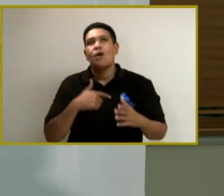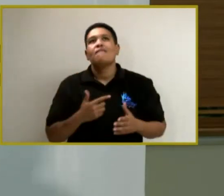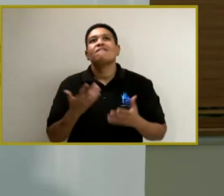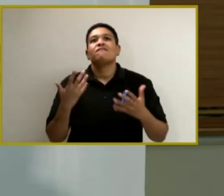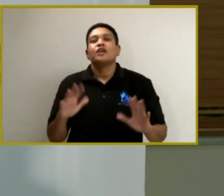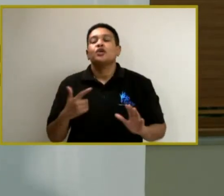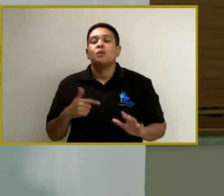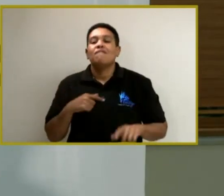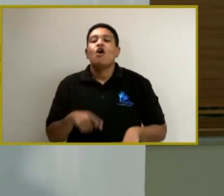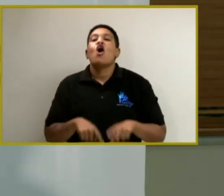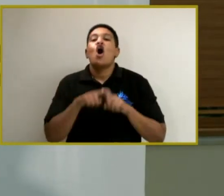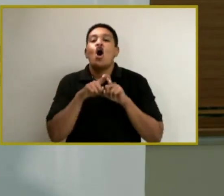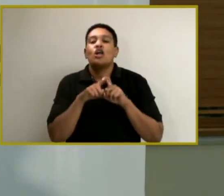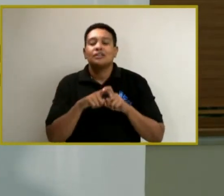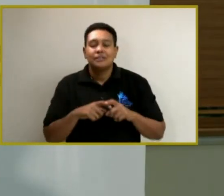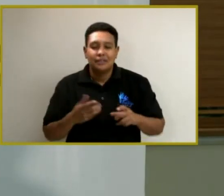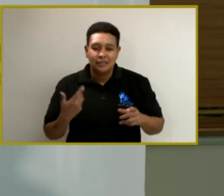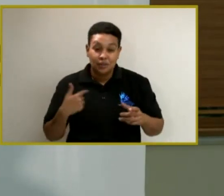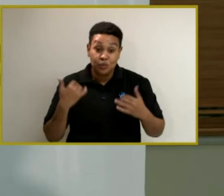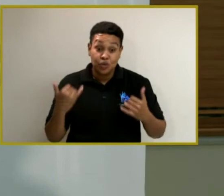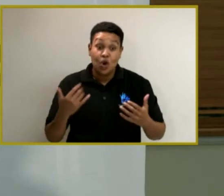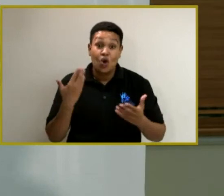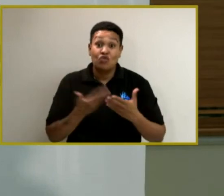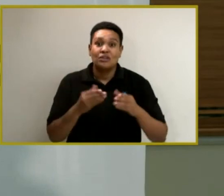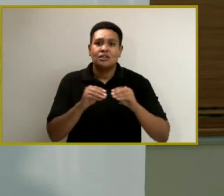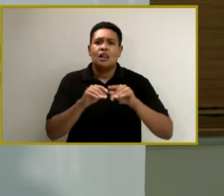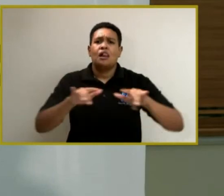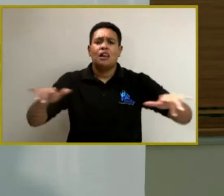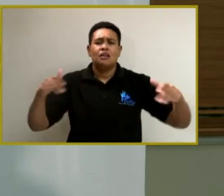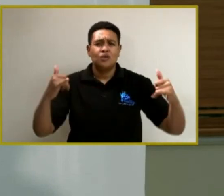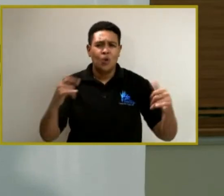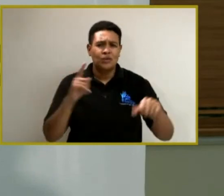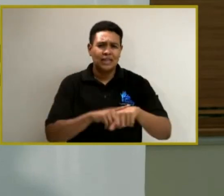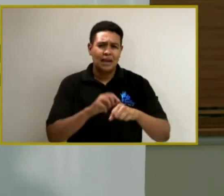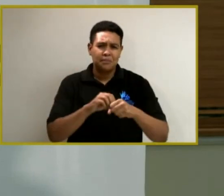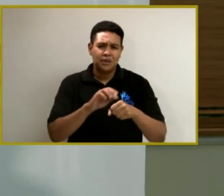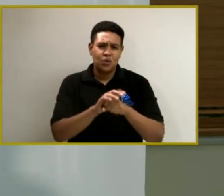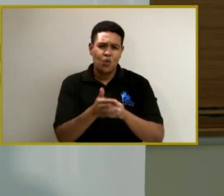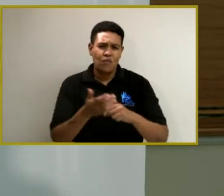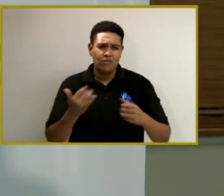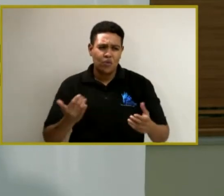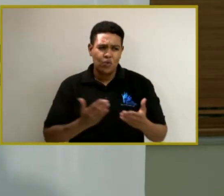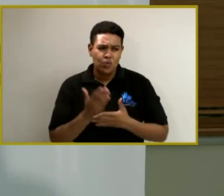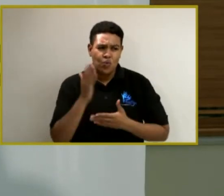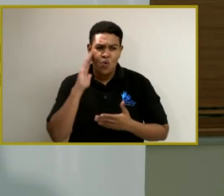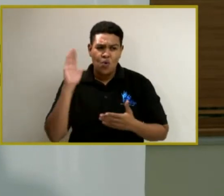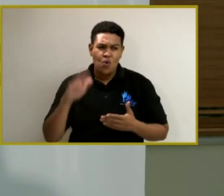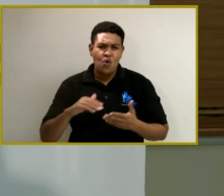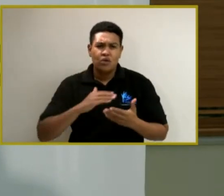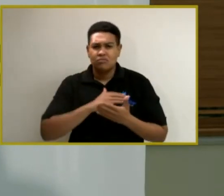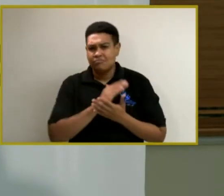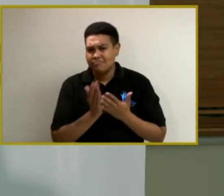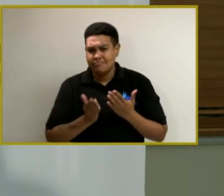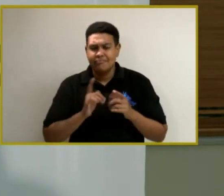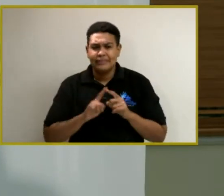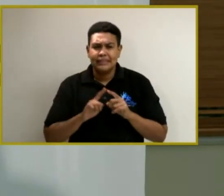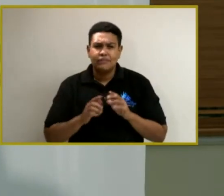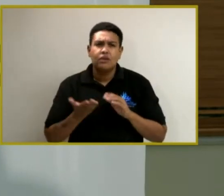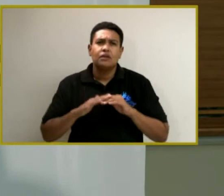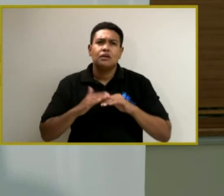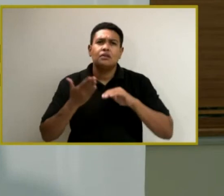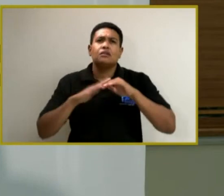speaking, at this phase we are in the pandemic and having gone through all of these